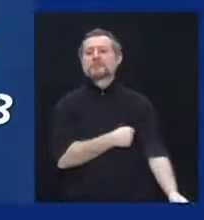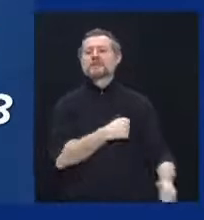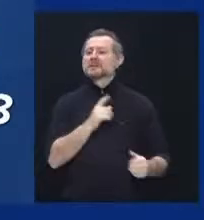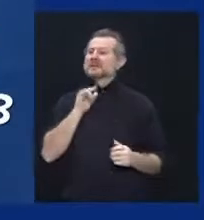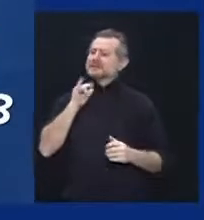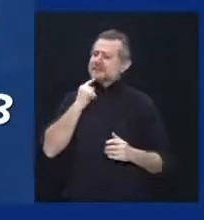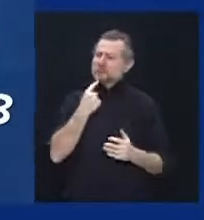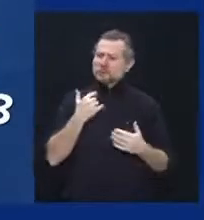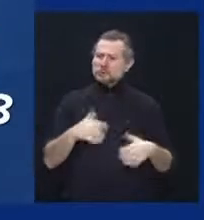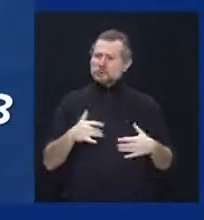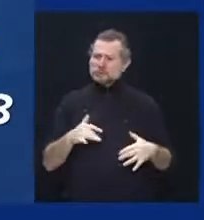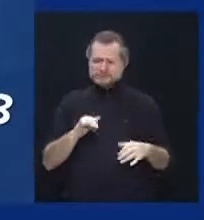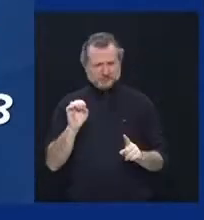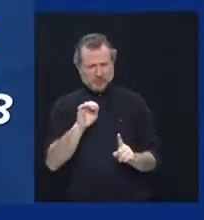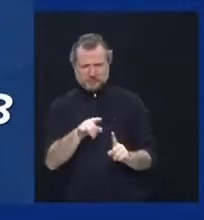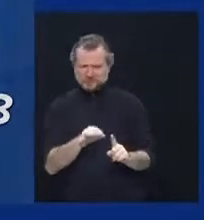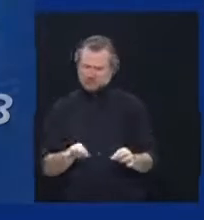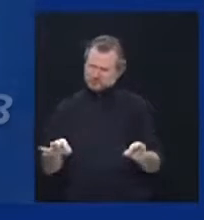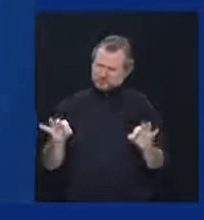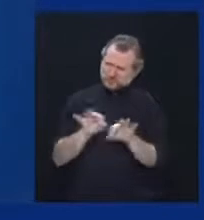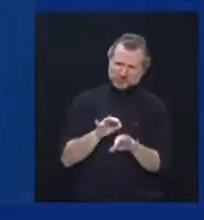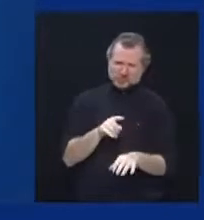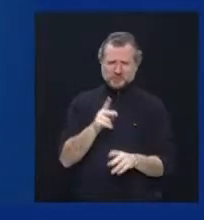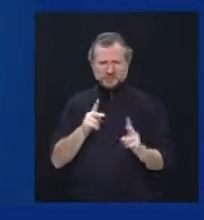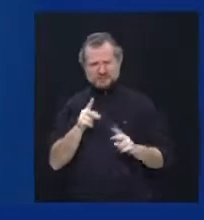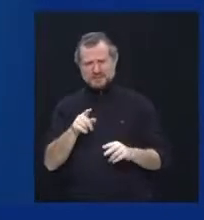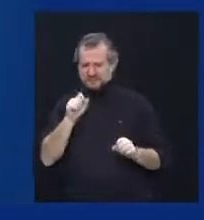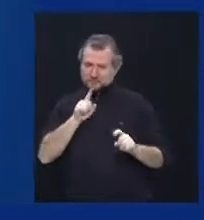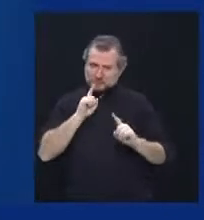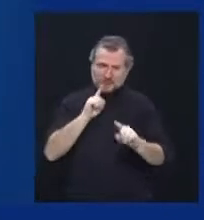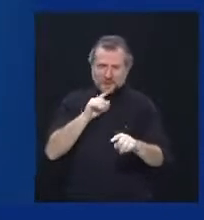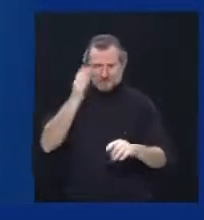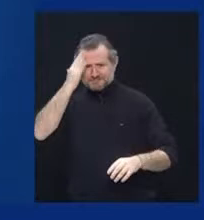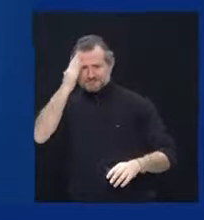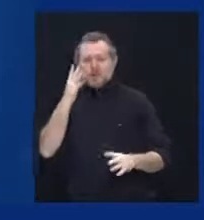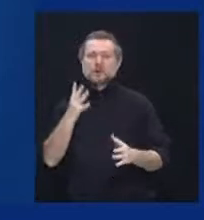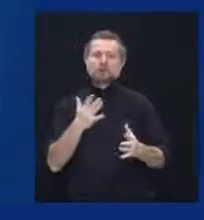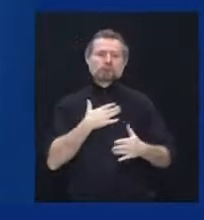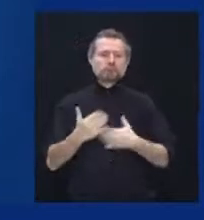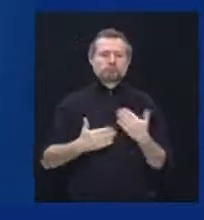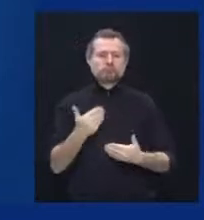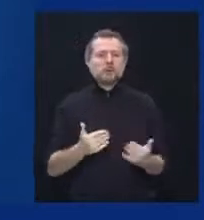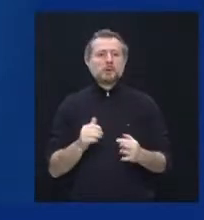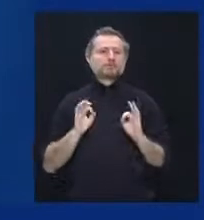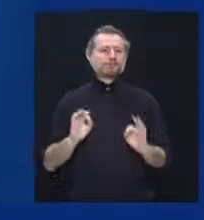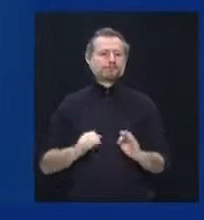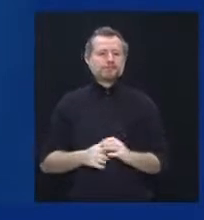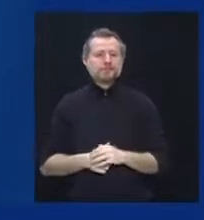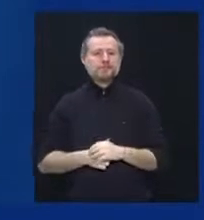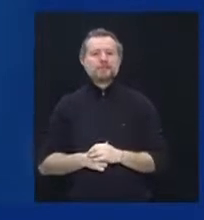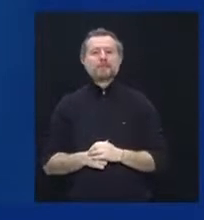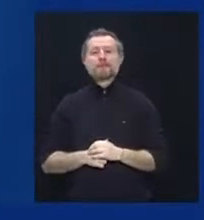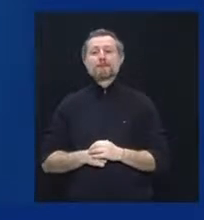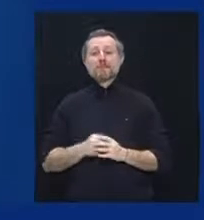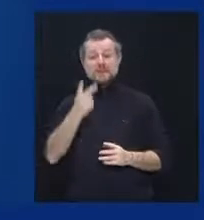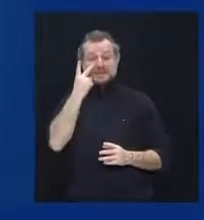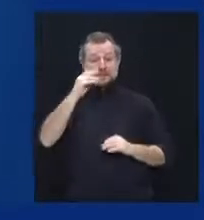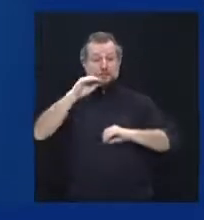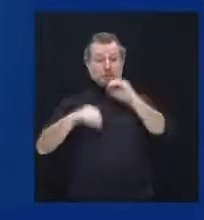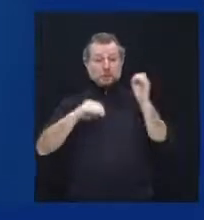said it was urgent, but they responded, and I thank them very much. Again, you see a variation across the